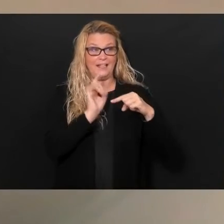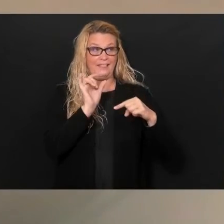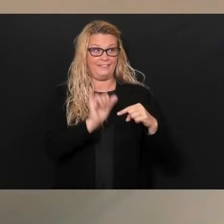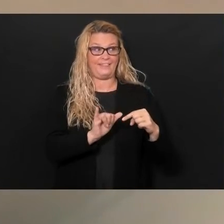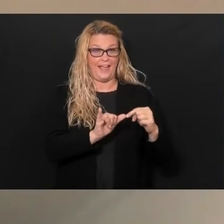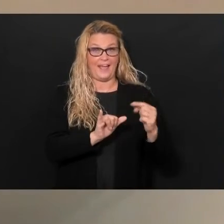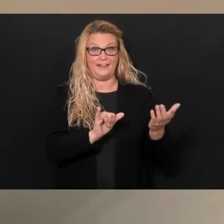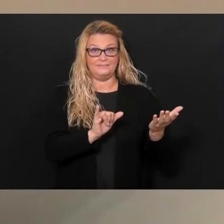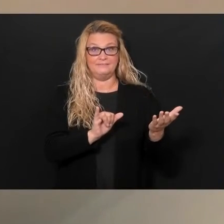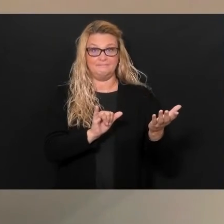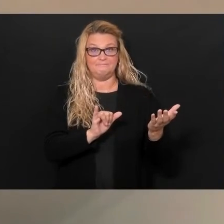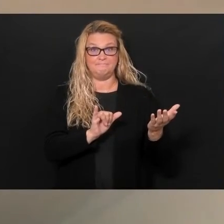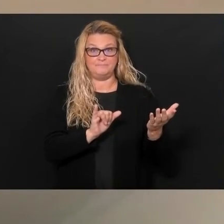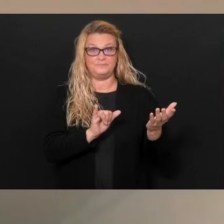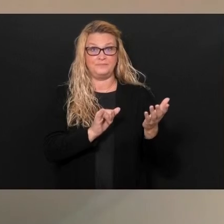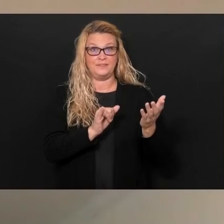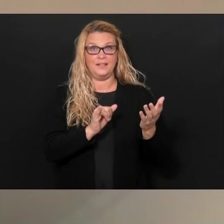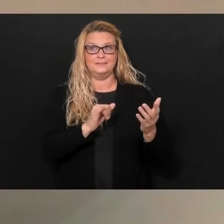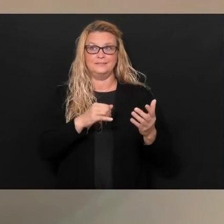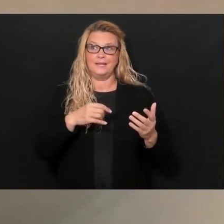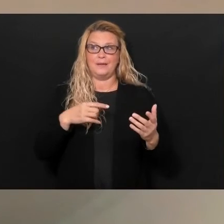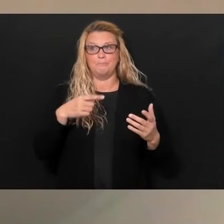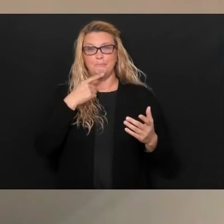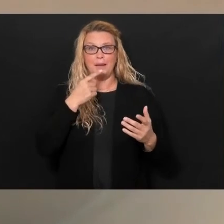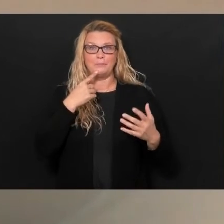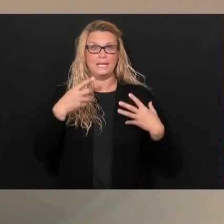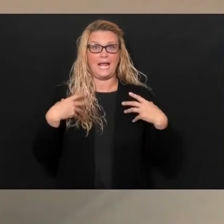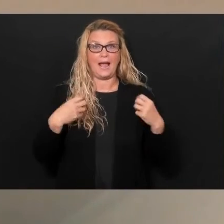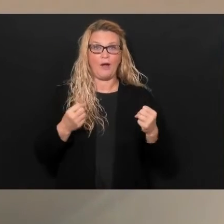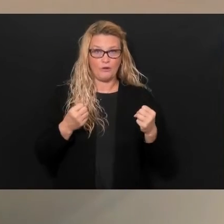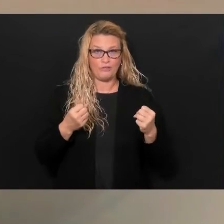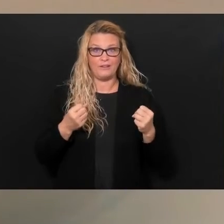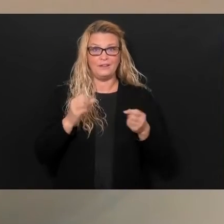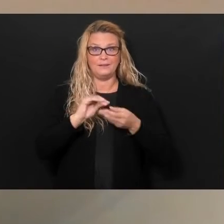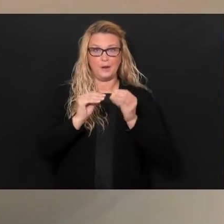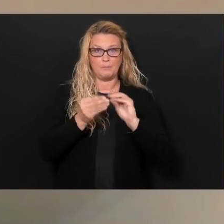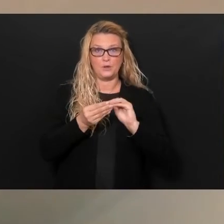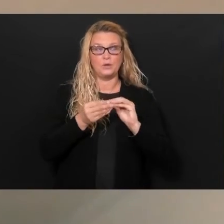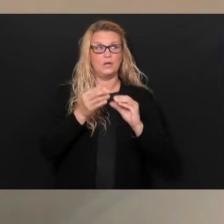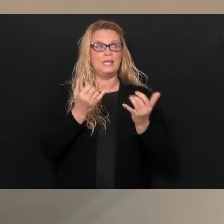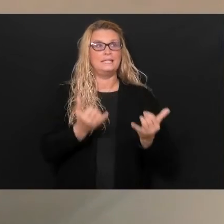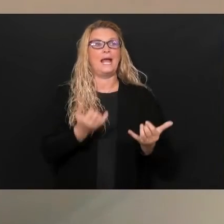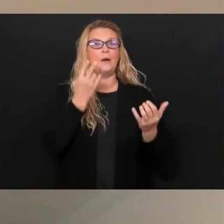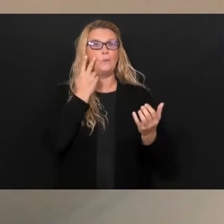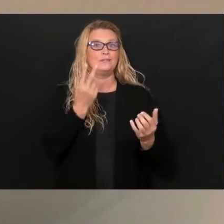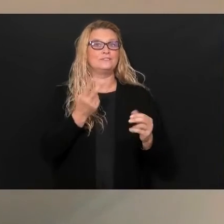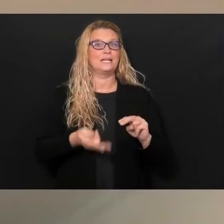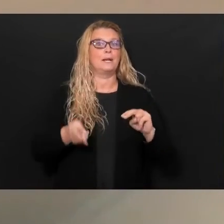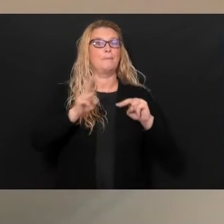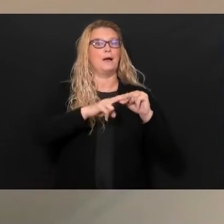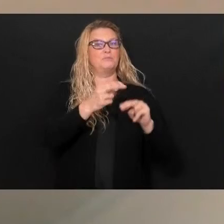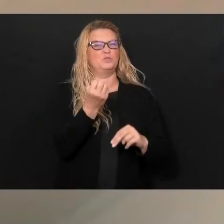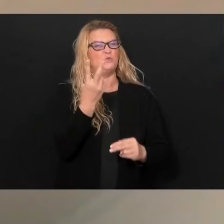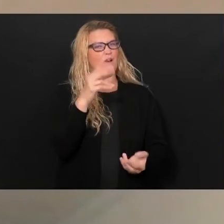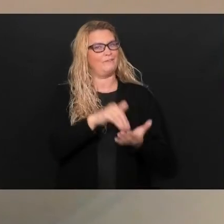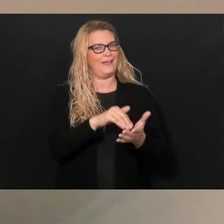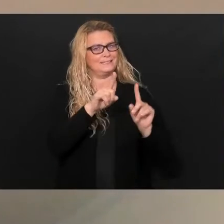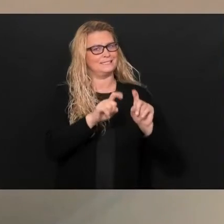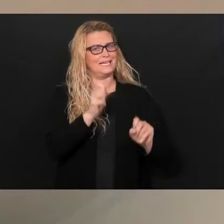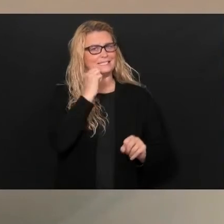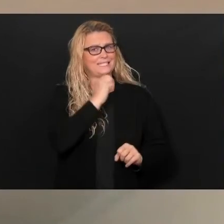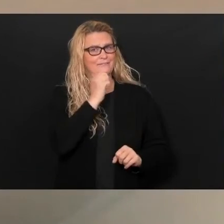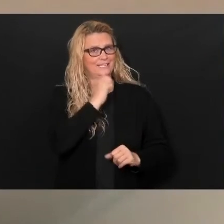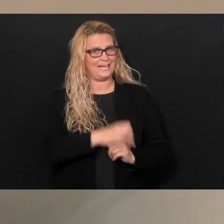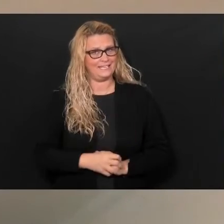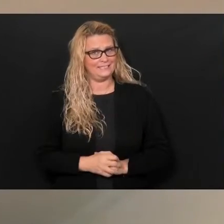accepted and good public health measure, we have seen the number of tests go up to about 12,000 a day. So, and the